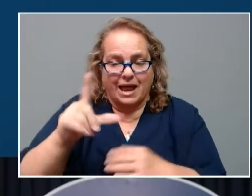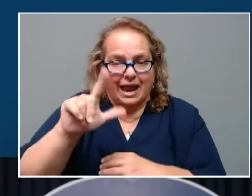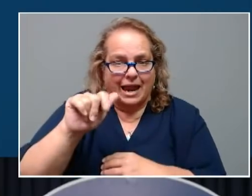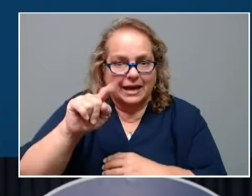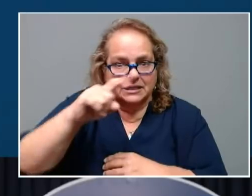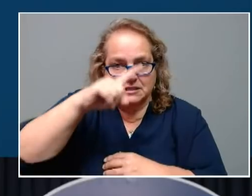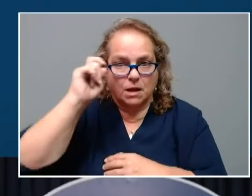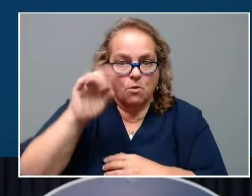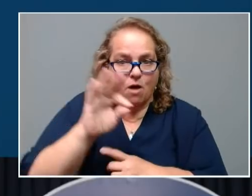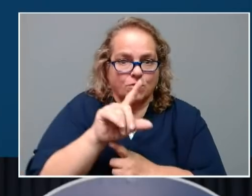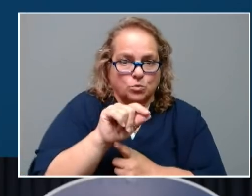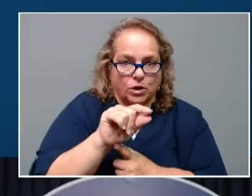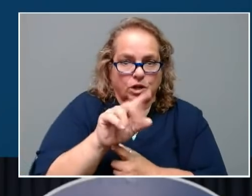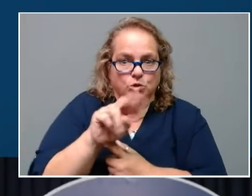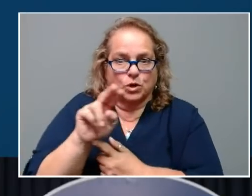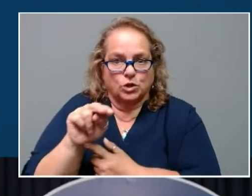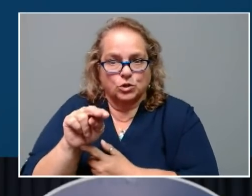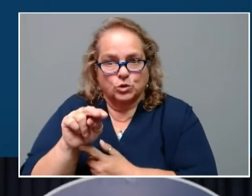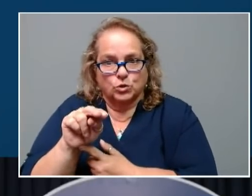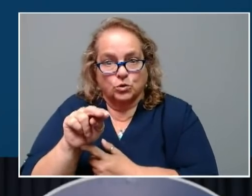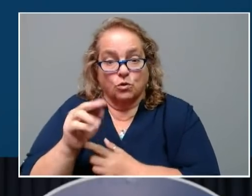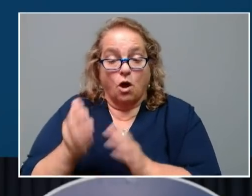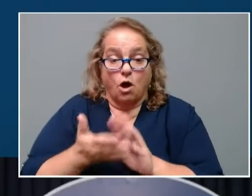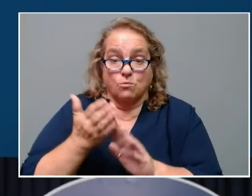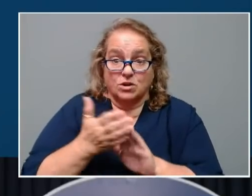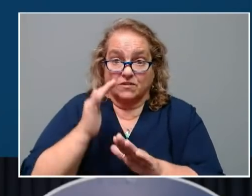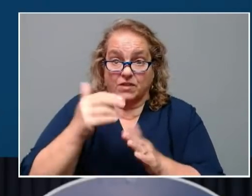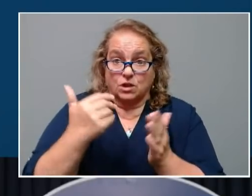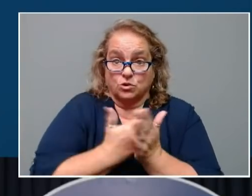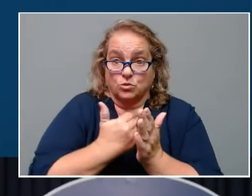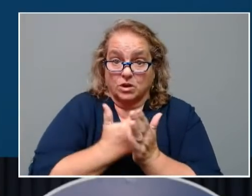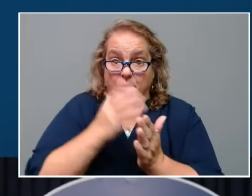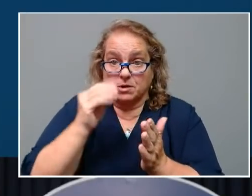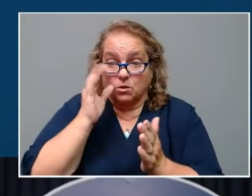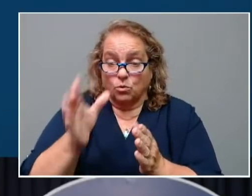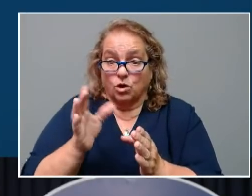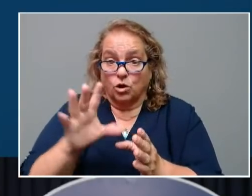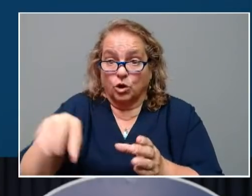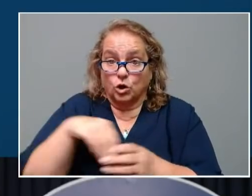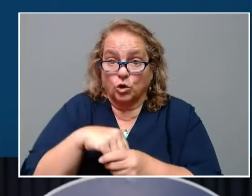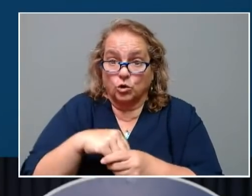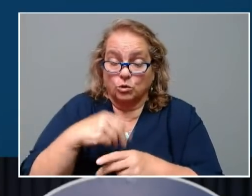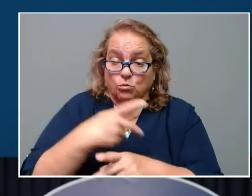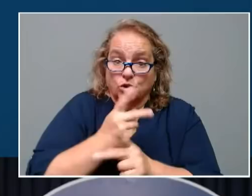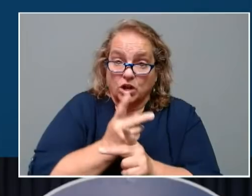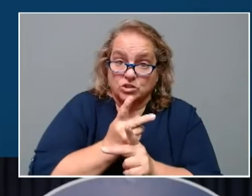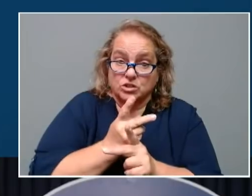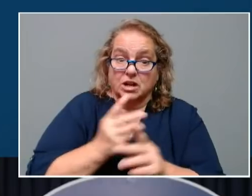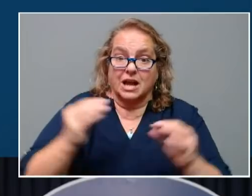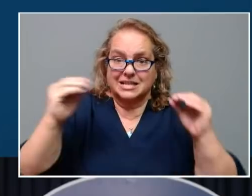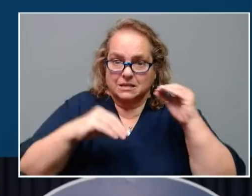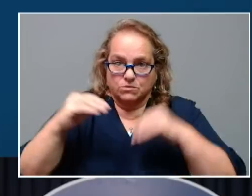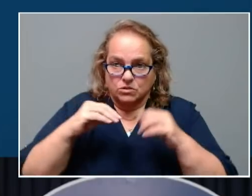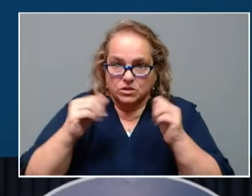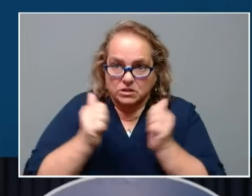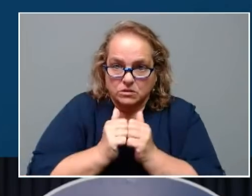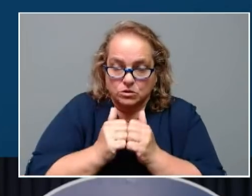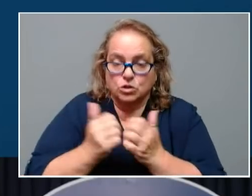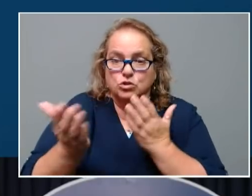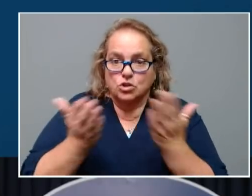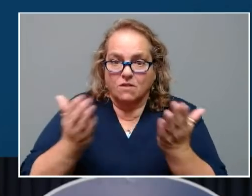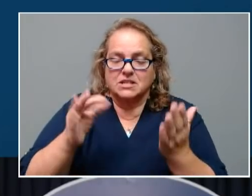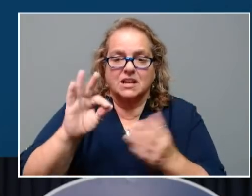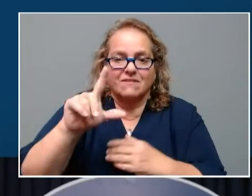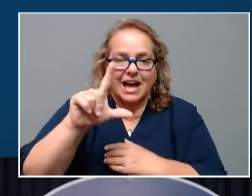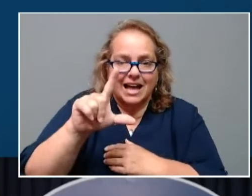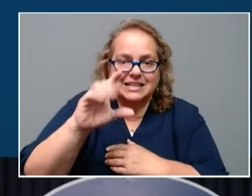2022. Operations at the new facility will include production, assembly, service, and repair of LCS's